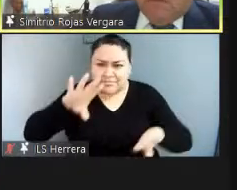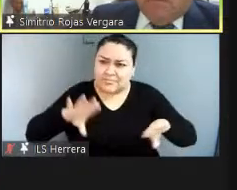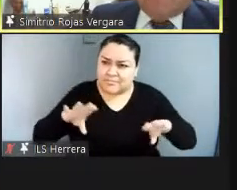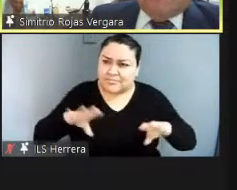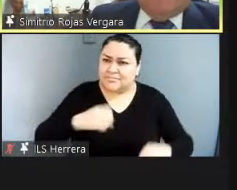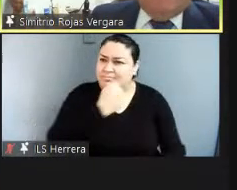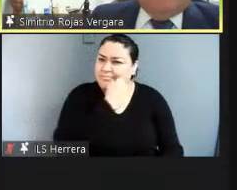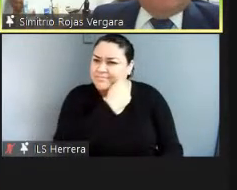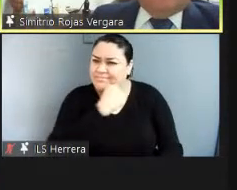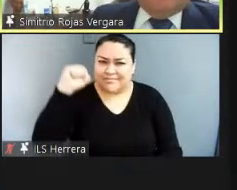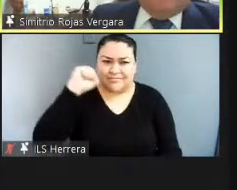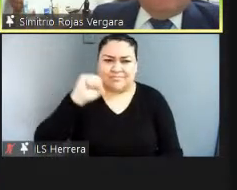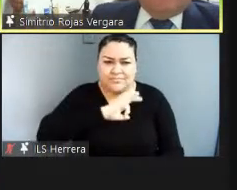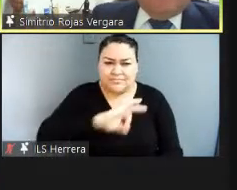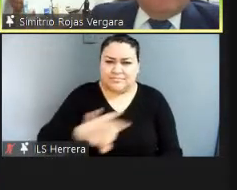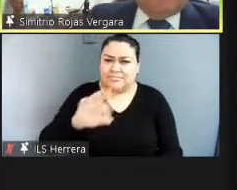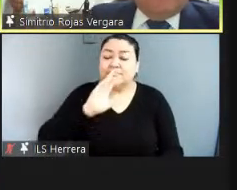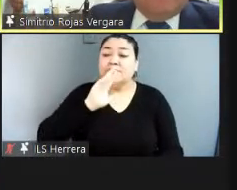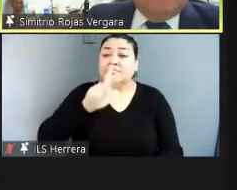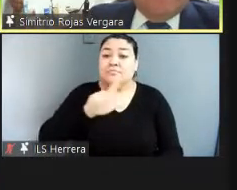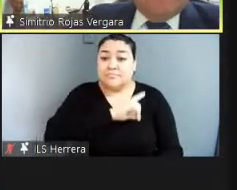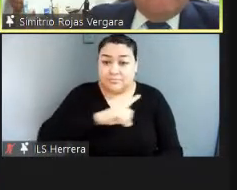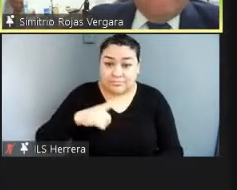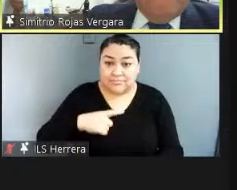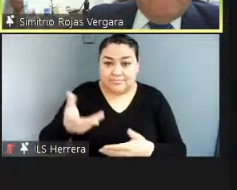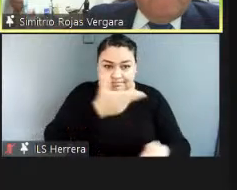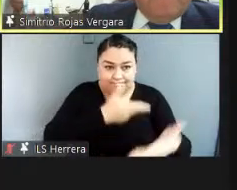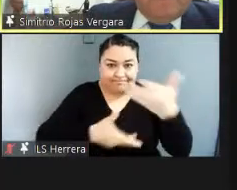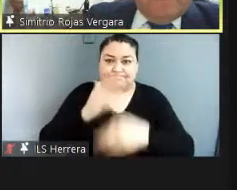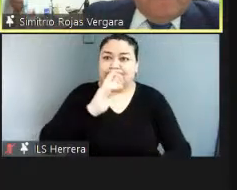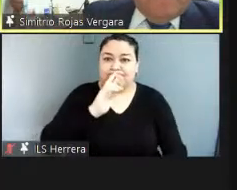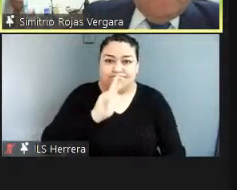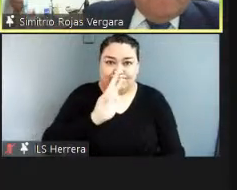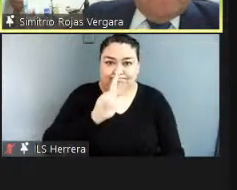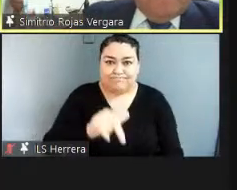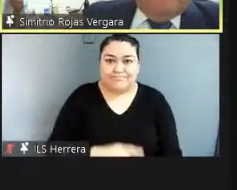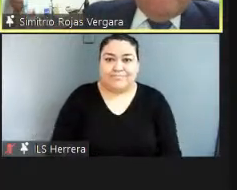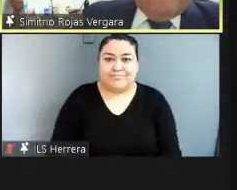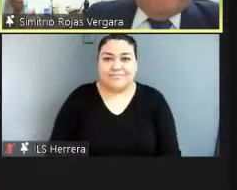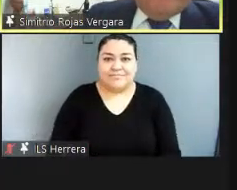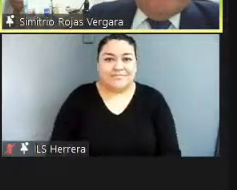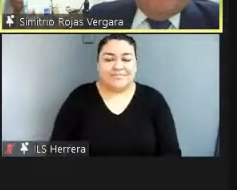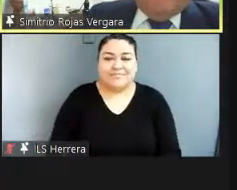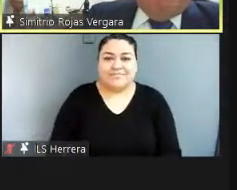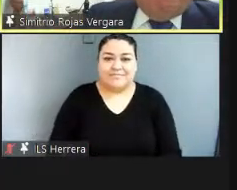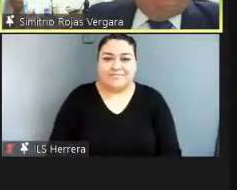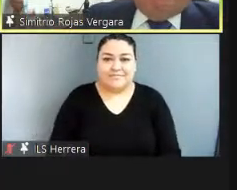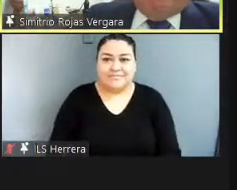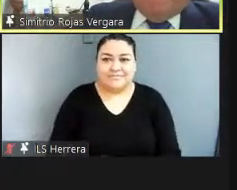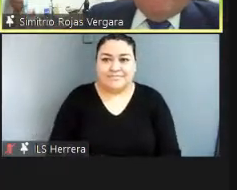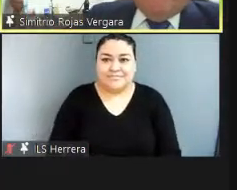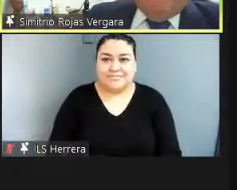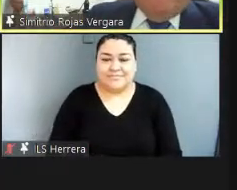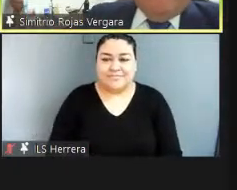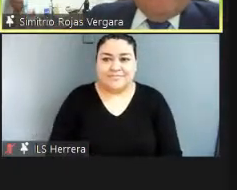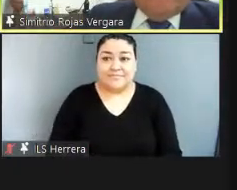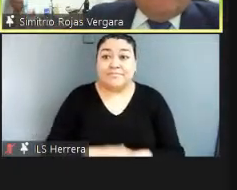development of the knowledge, the skills, the attitudes, and the values that they need to showcase later.